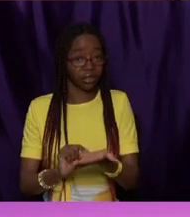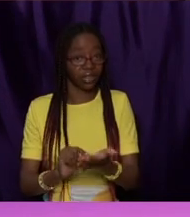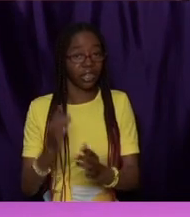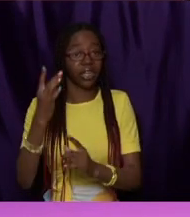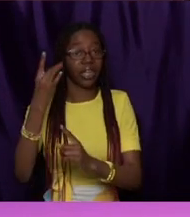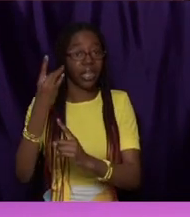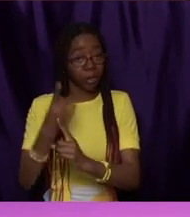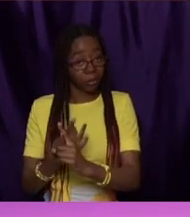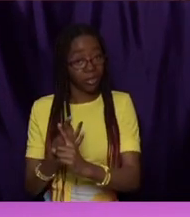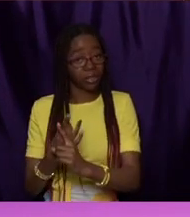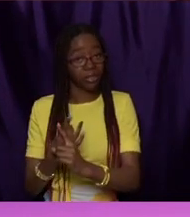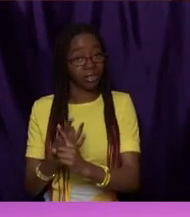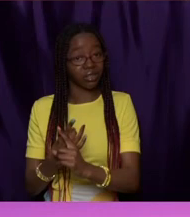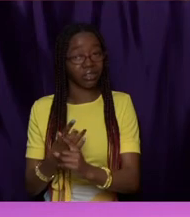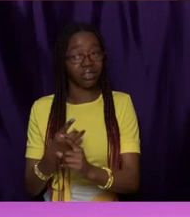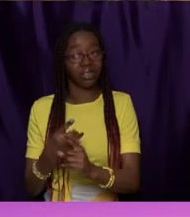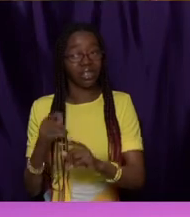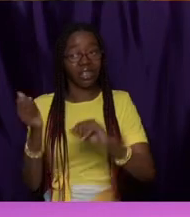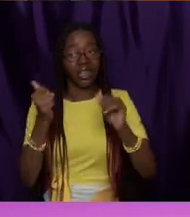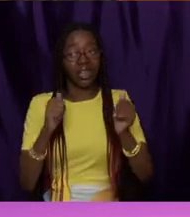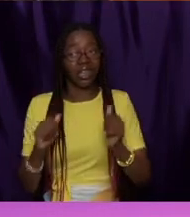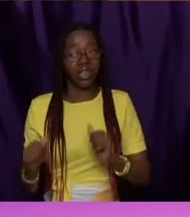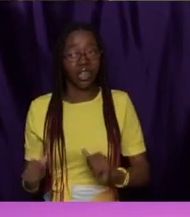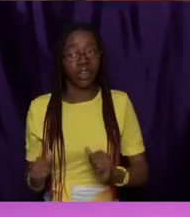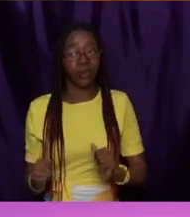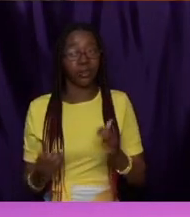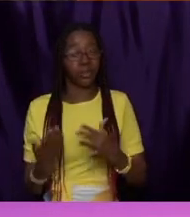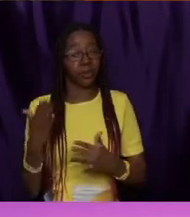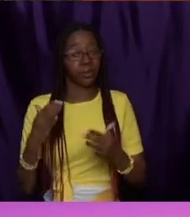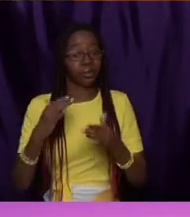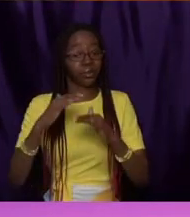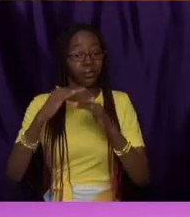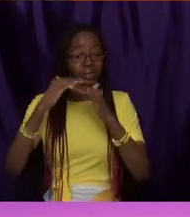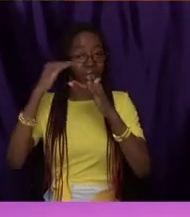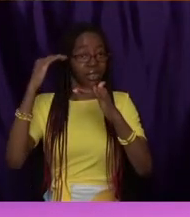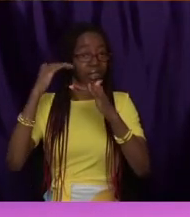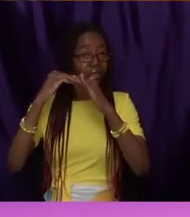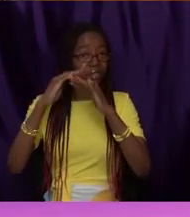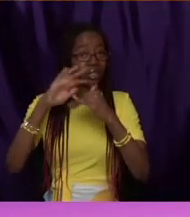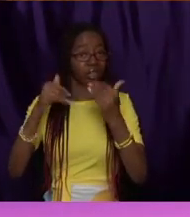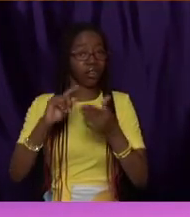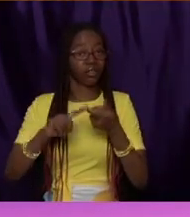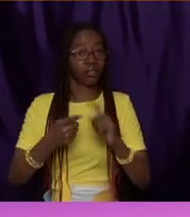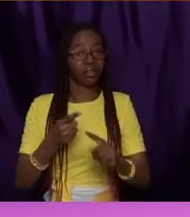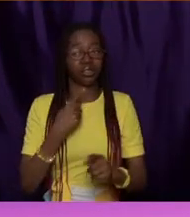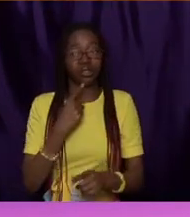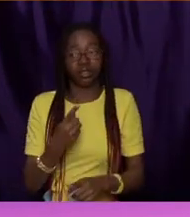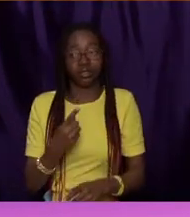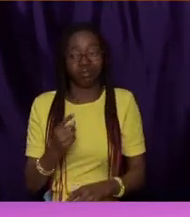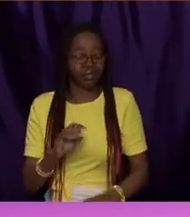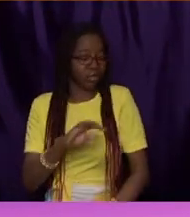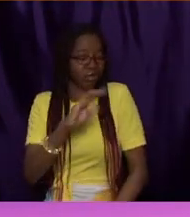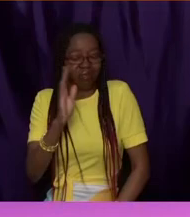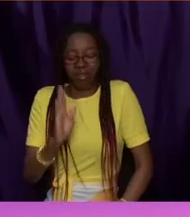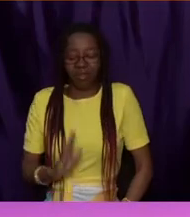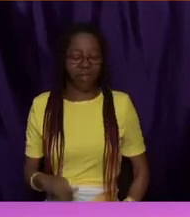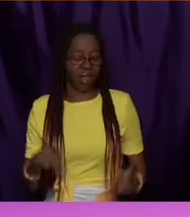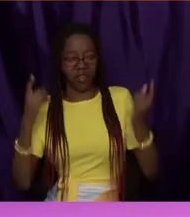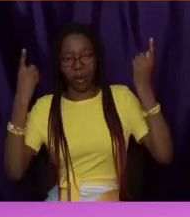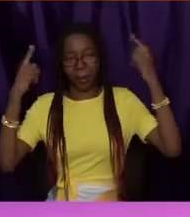8 months, air was going up through the ceiling. And all your friends were saying to y'all, they'll never make